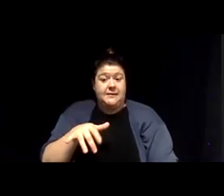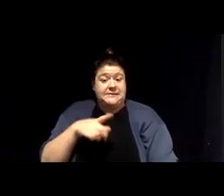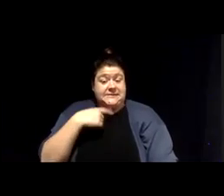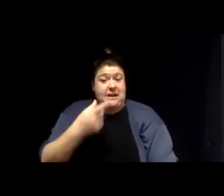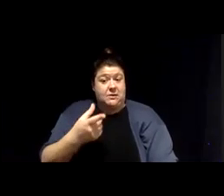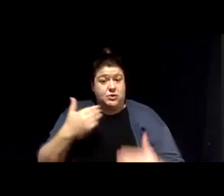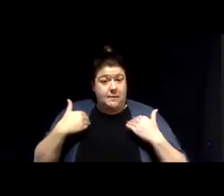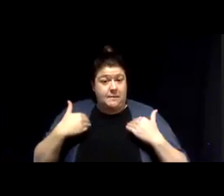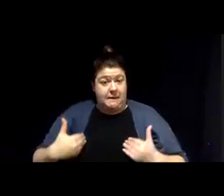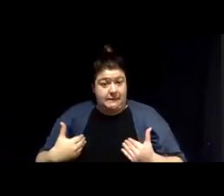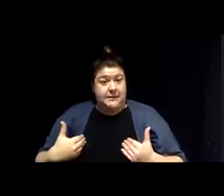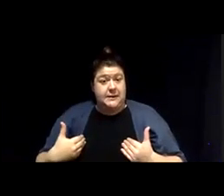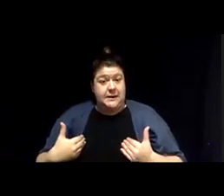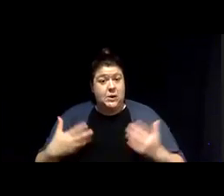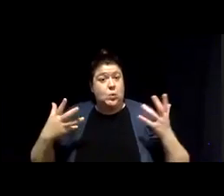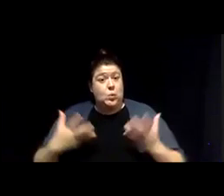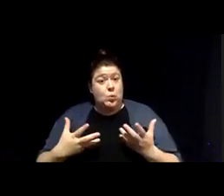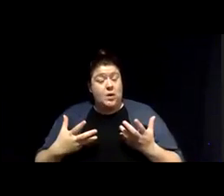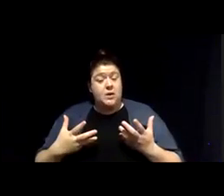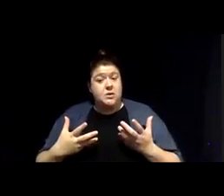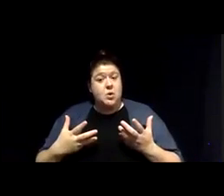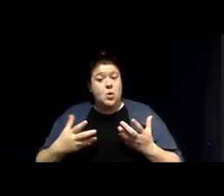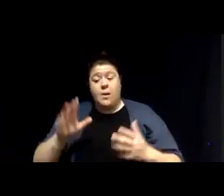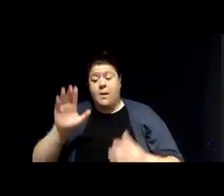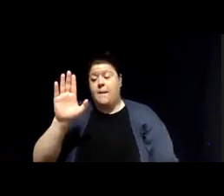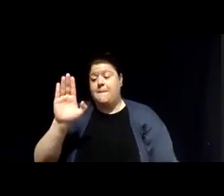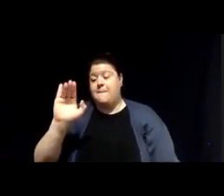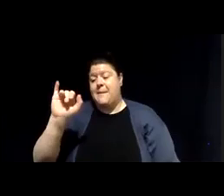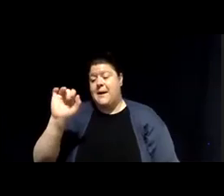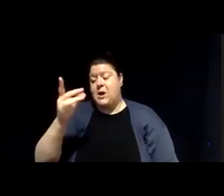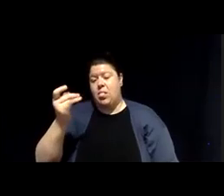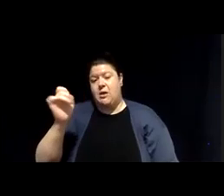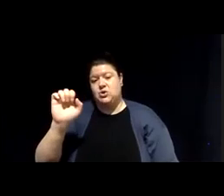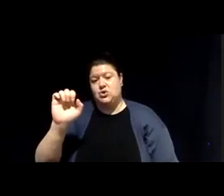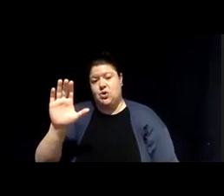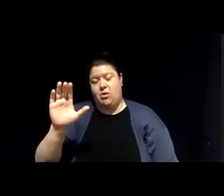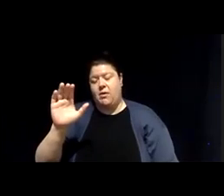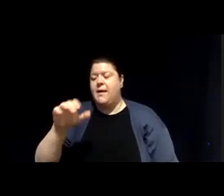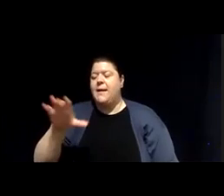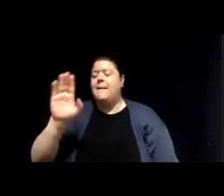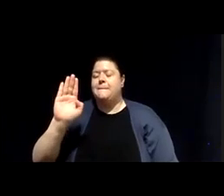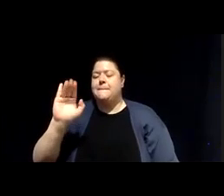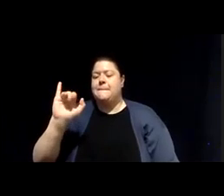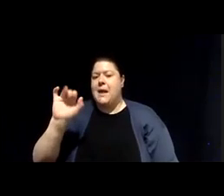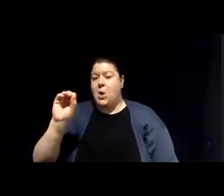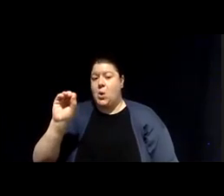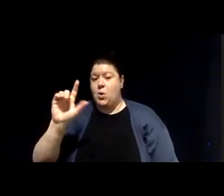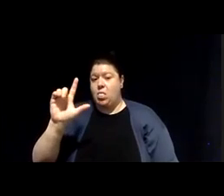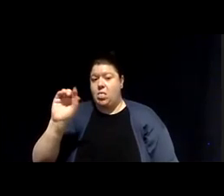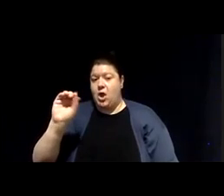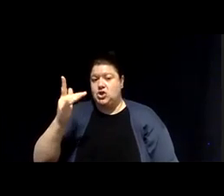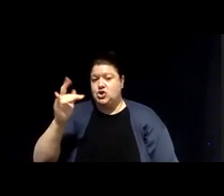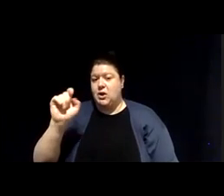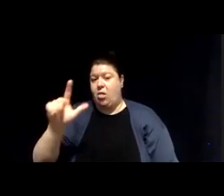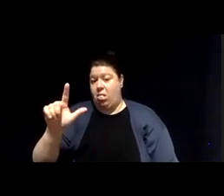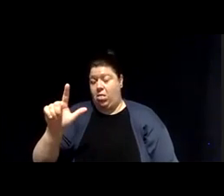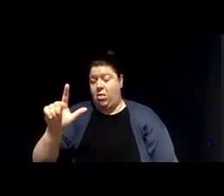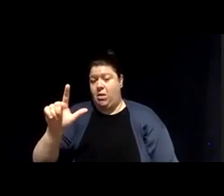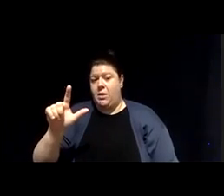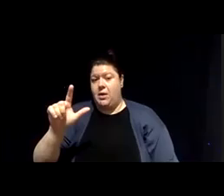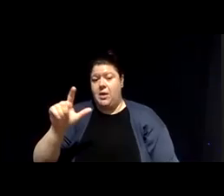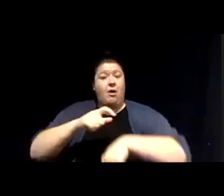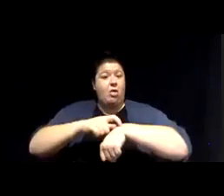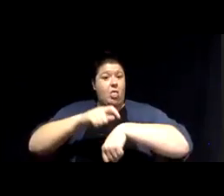body what your biological clock is, what you should be doing at any given moment. Okay,